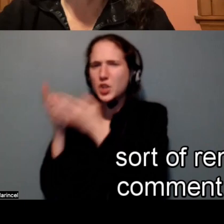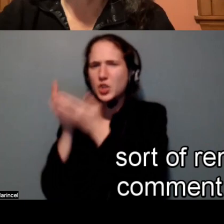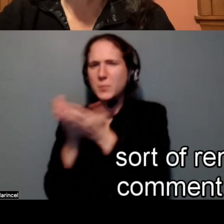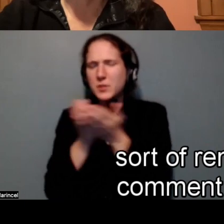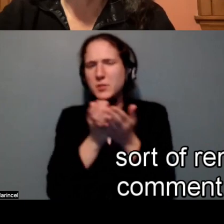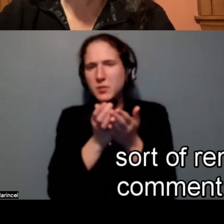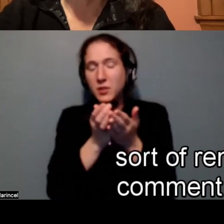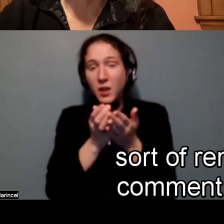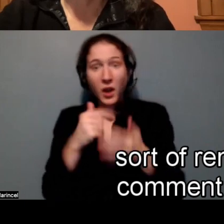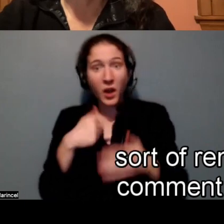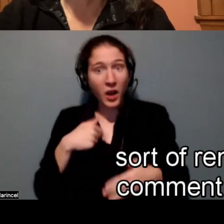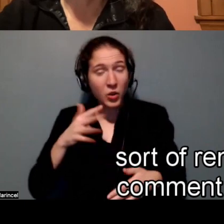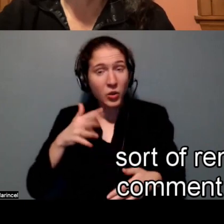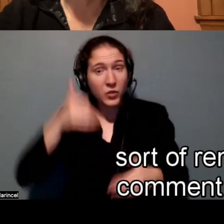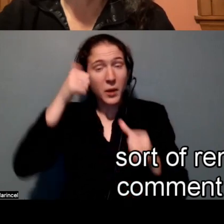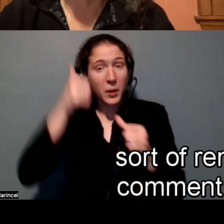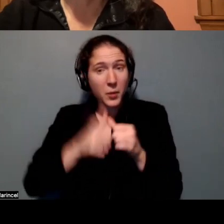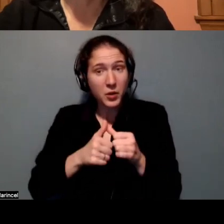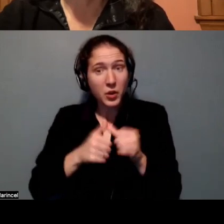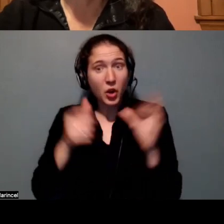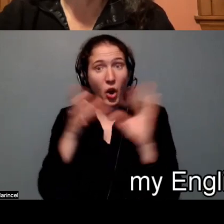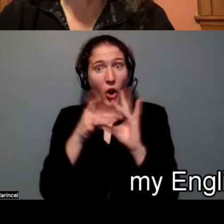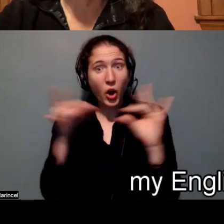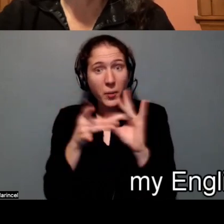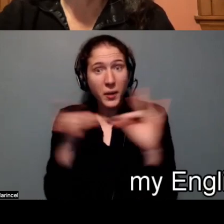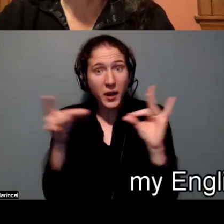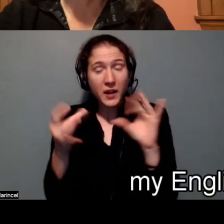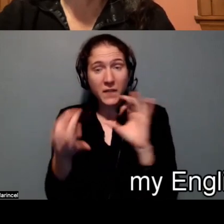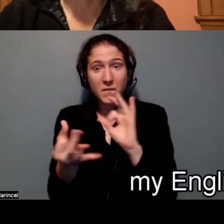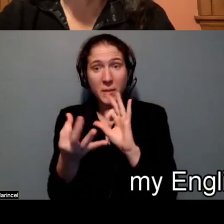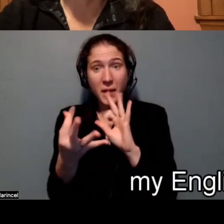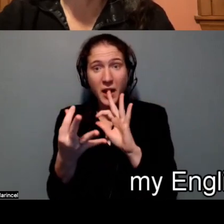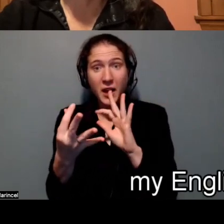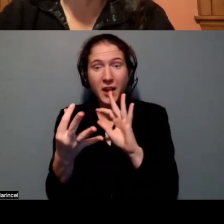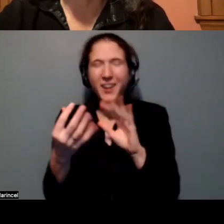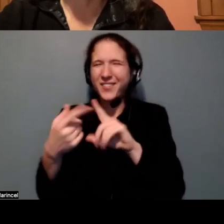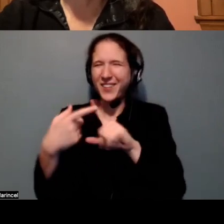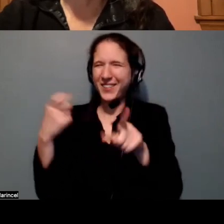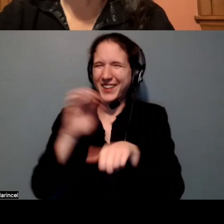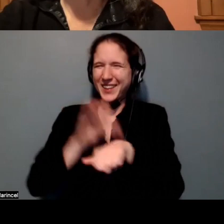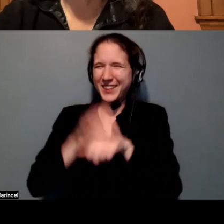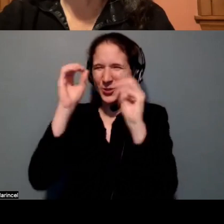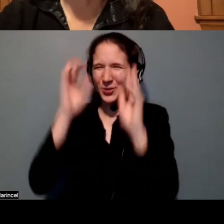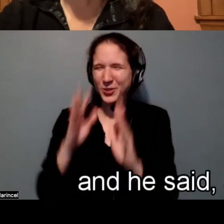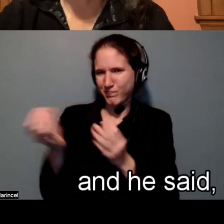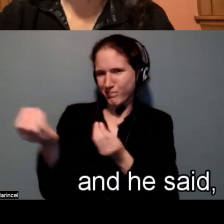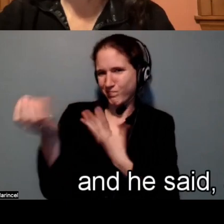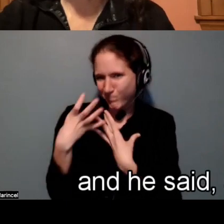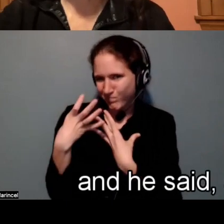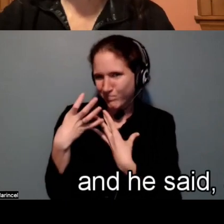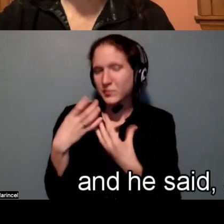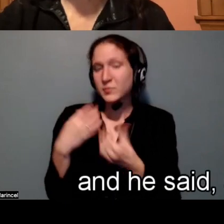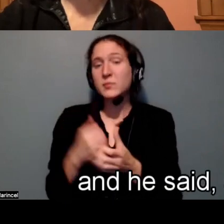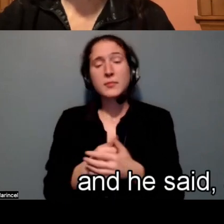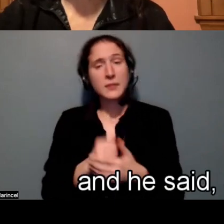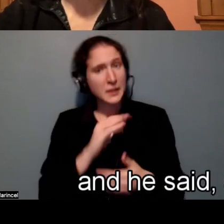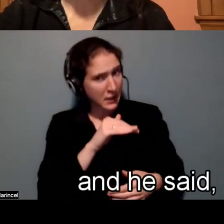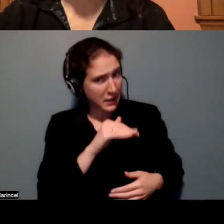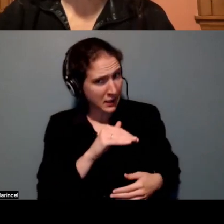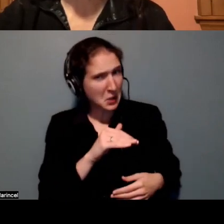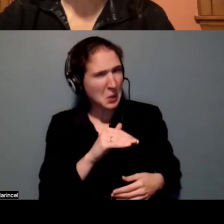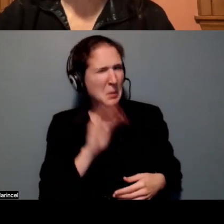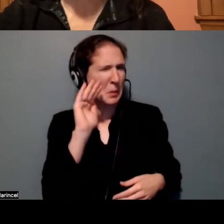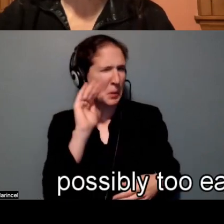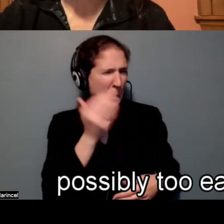of remembered the comment that I got from my English instructor. And he said, "A promising